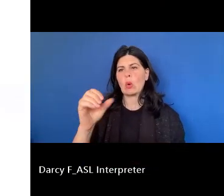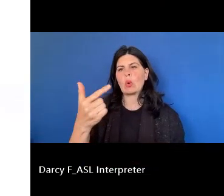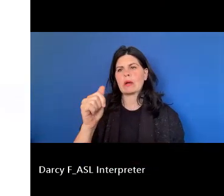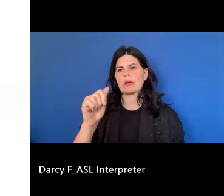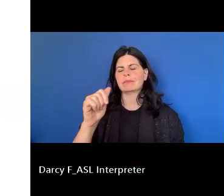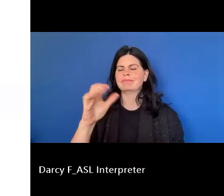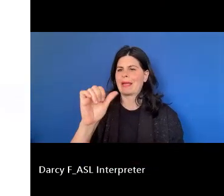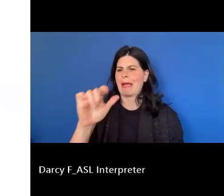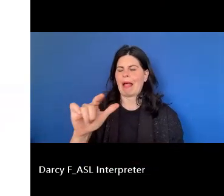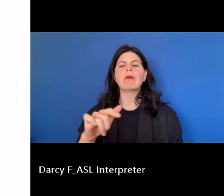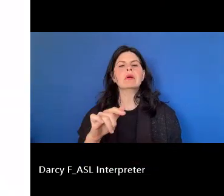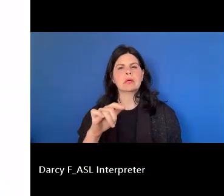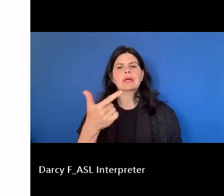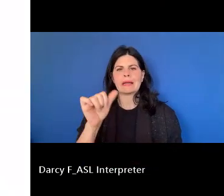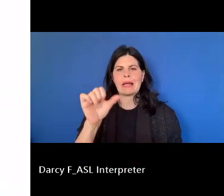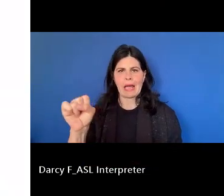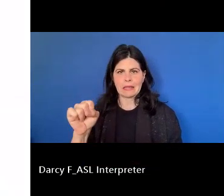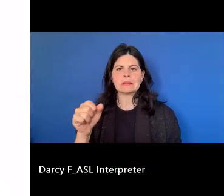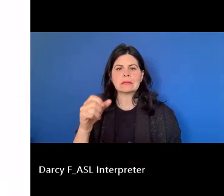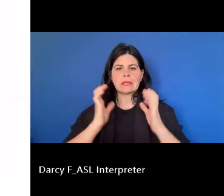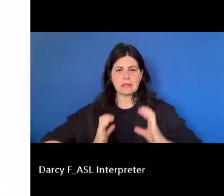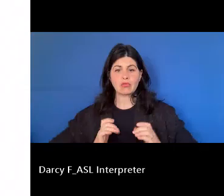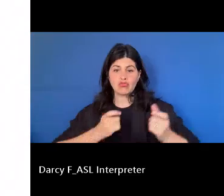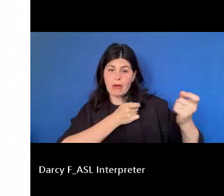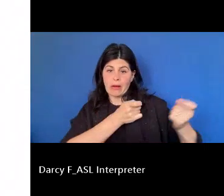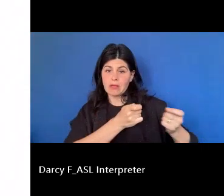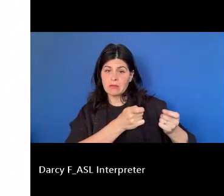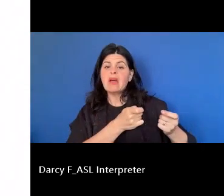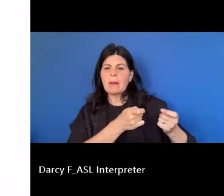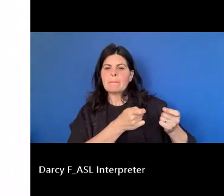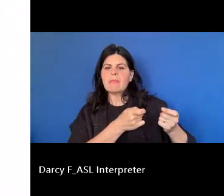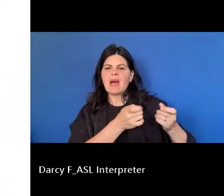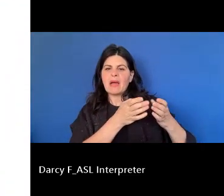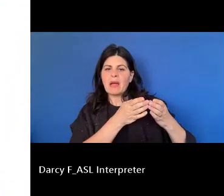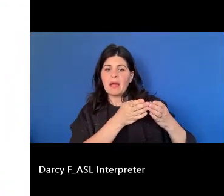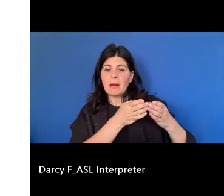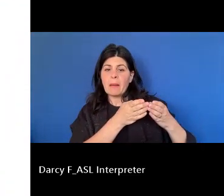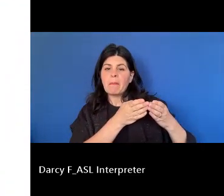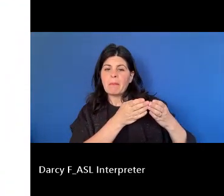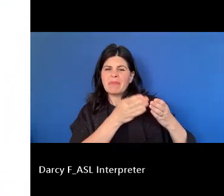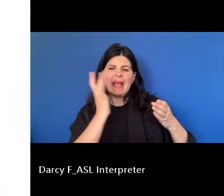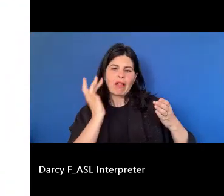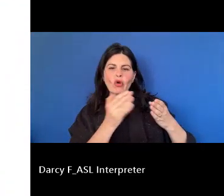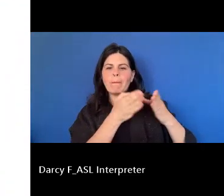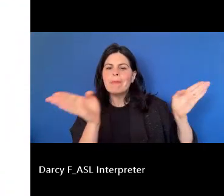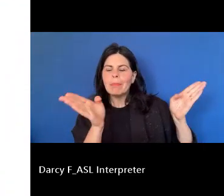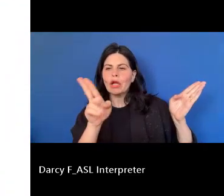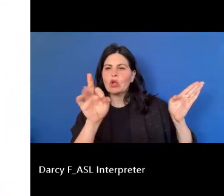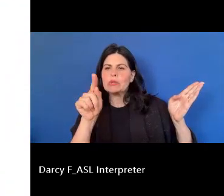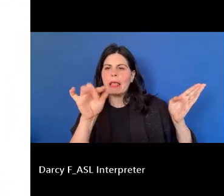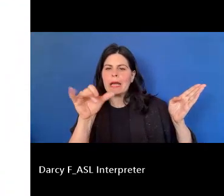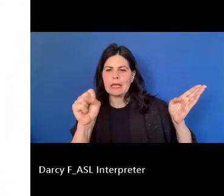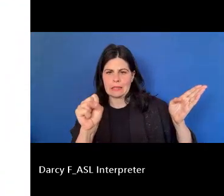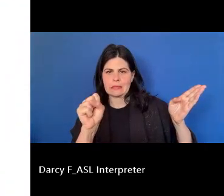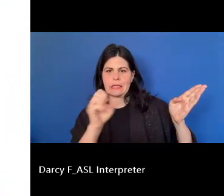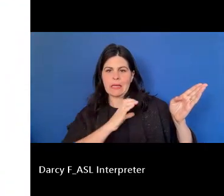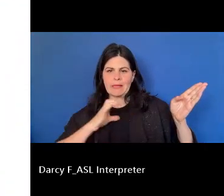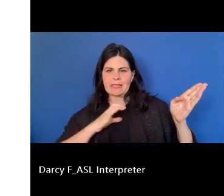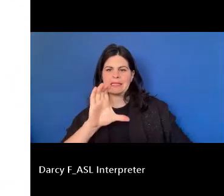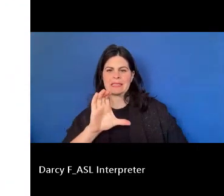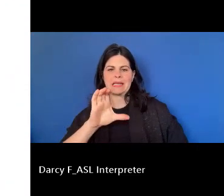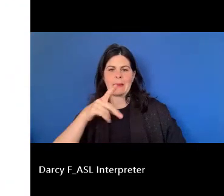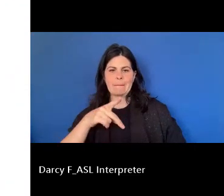SoCalGas is regulated by the California Public Utilities Commission, or CPUC, or Commission, a state government